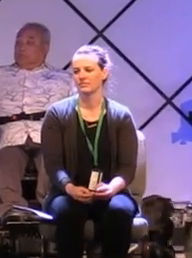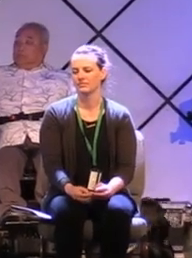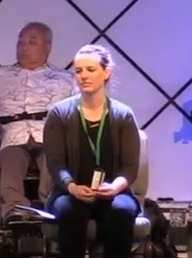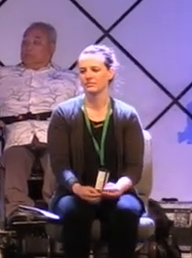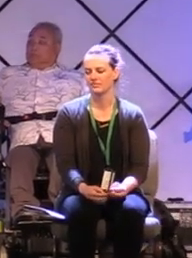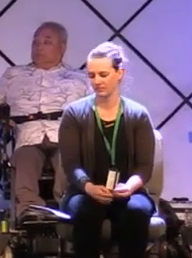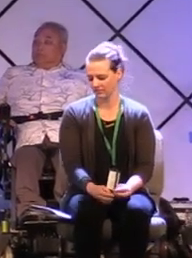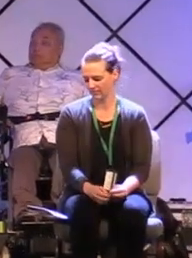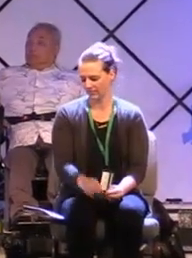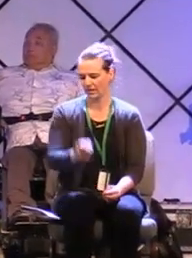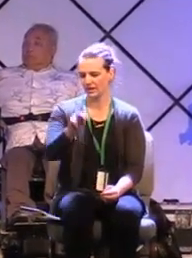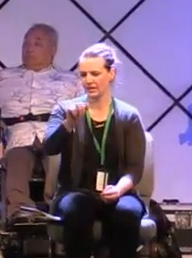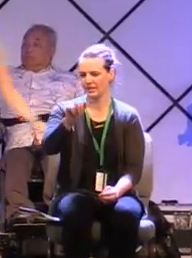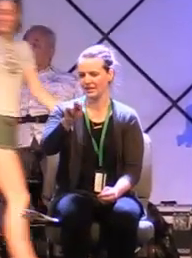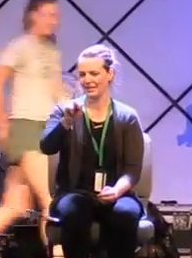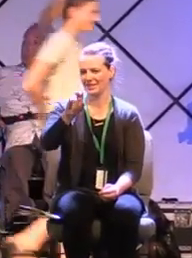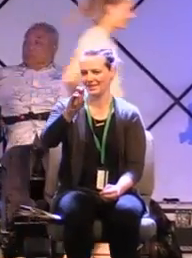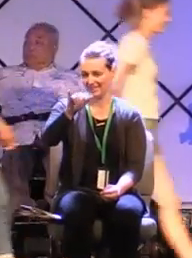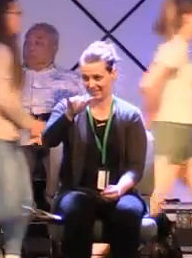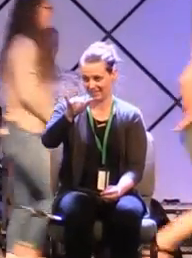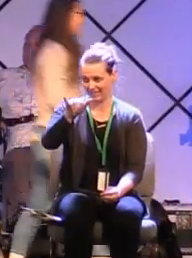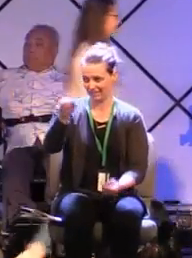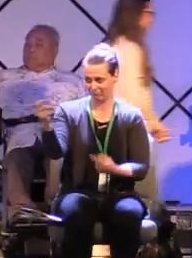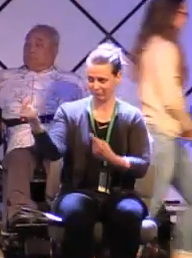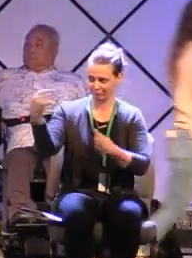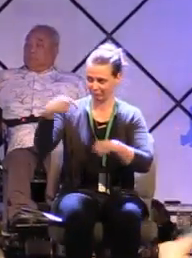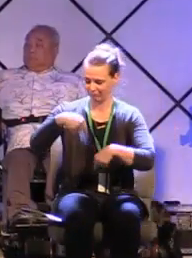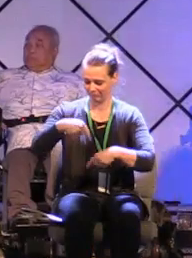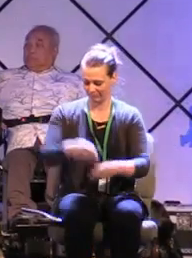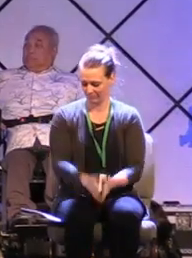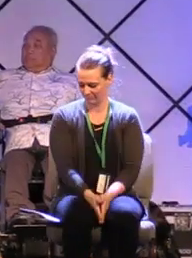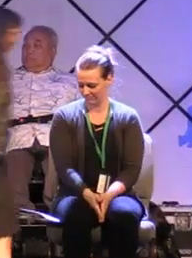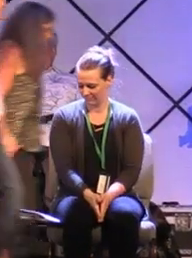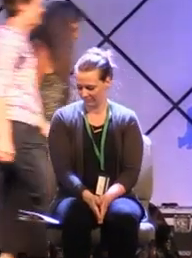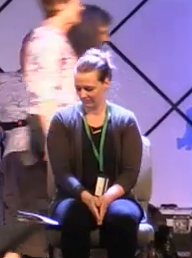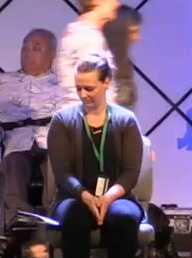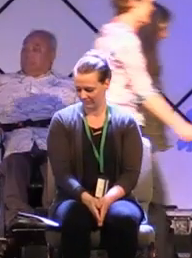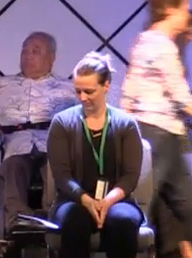I'd like to invite Nancy to center stage, please.